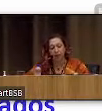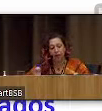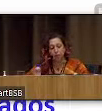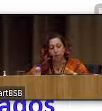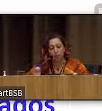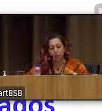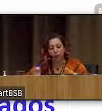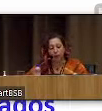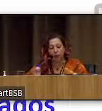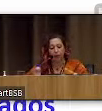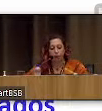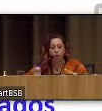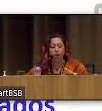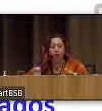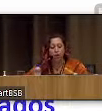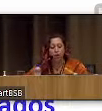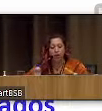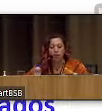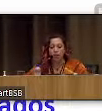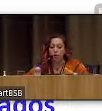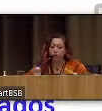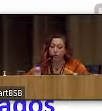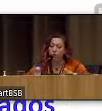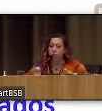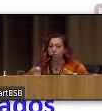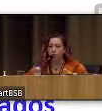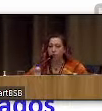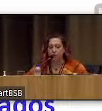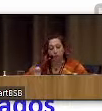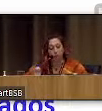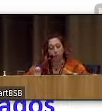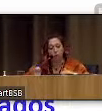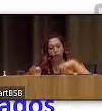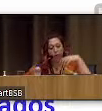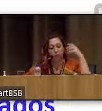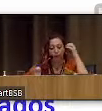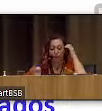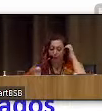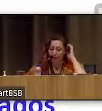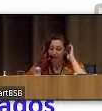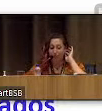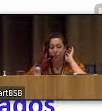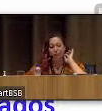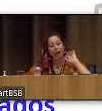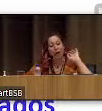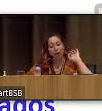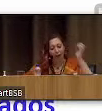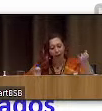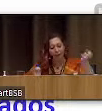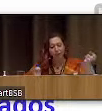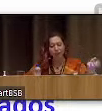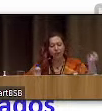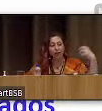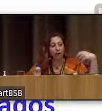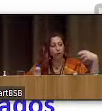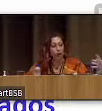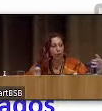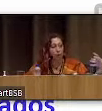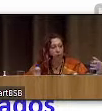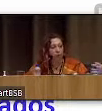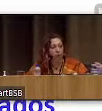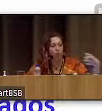and cardiopathies, and also the nutritional state of